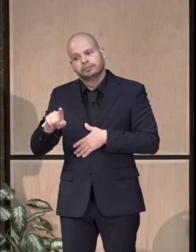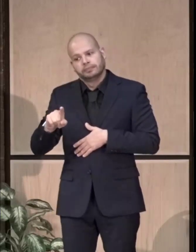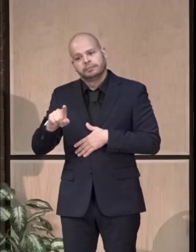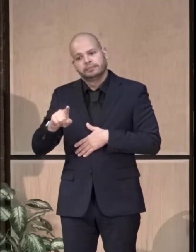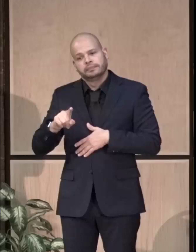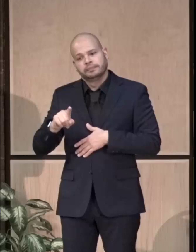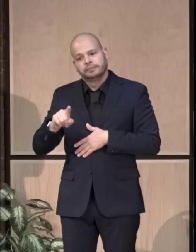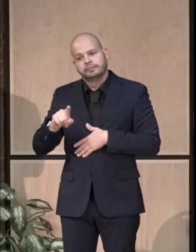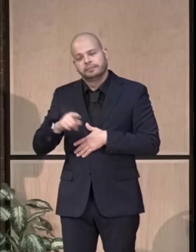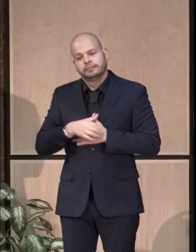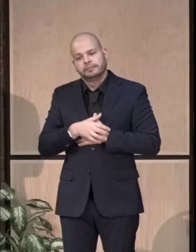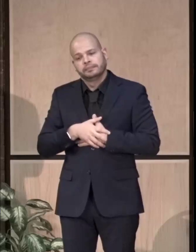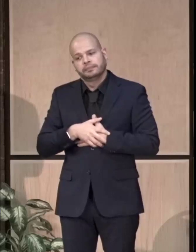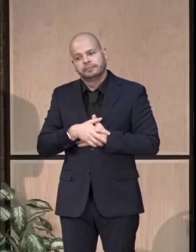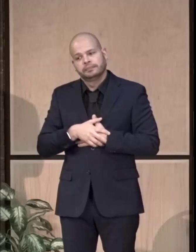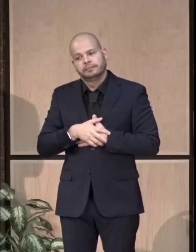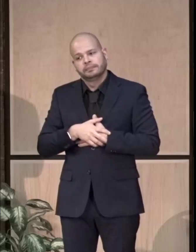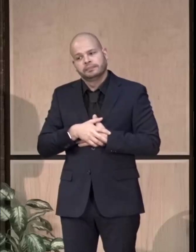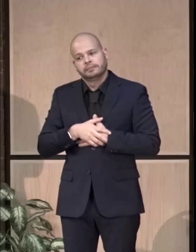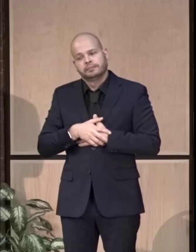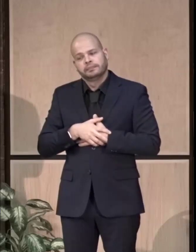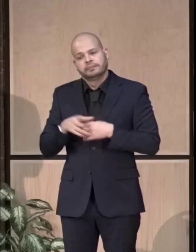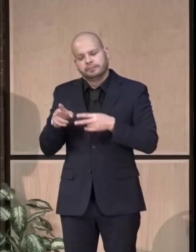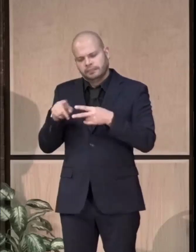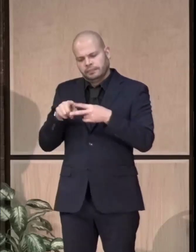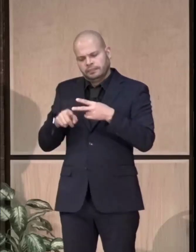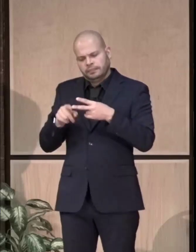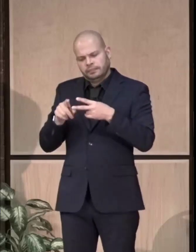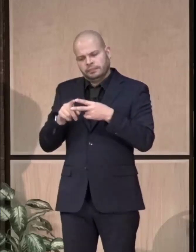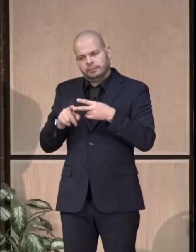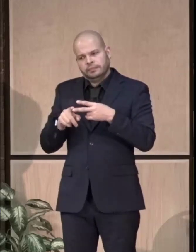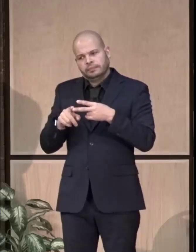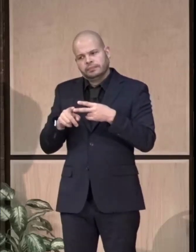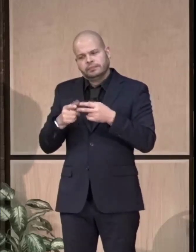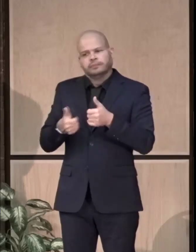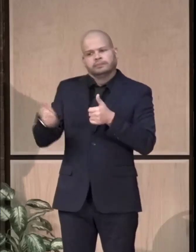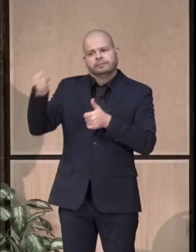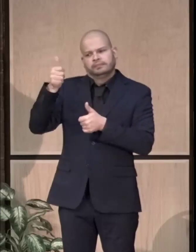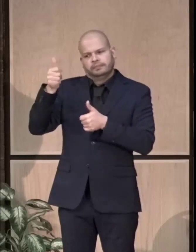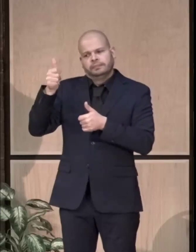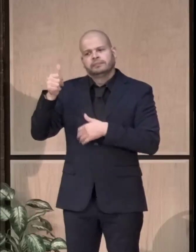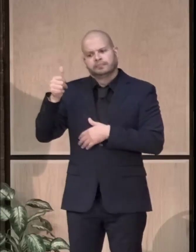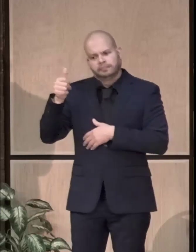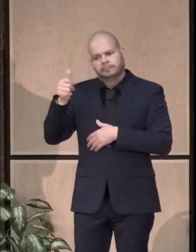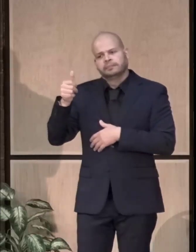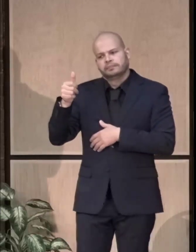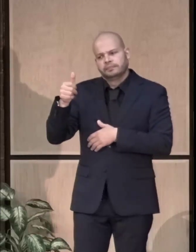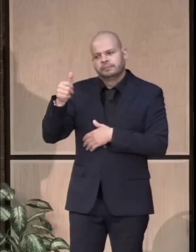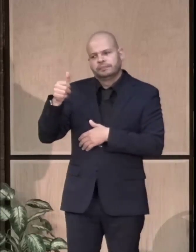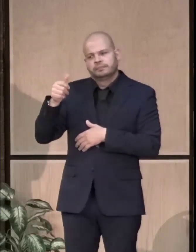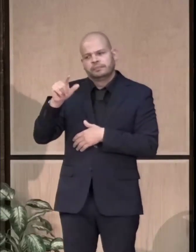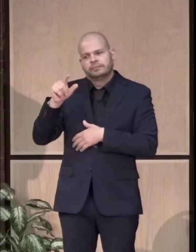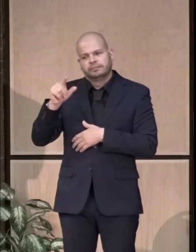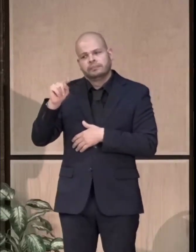Sergeant Major Samuel Tomac. He was the one who had the last hearing. You say we kind of went through it and hashed it